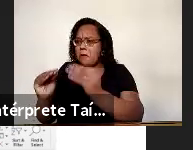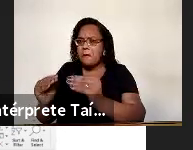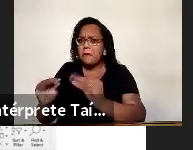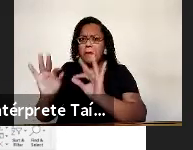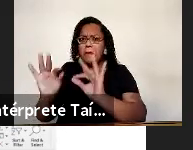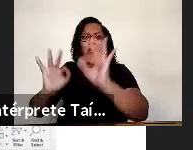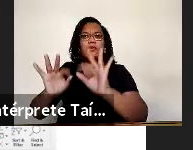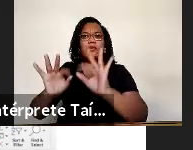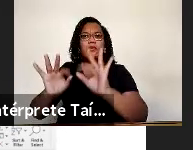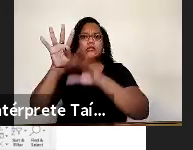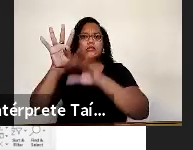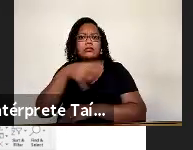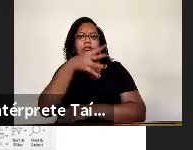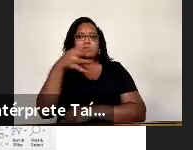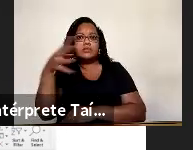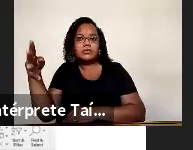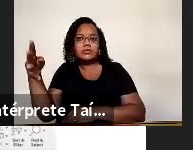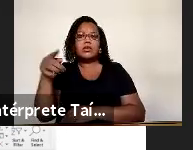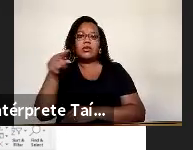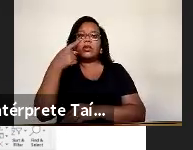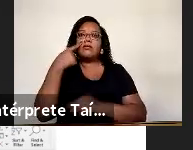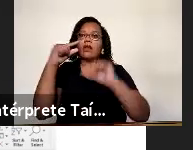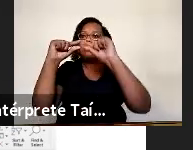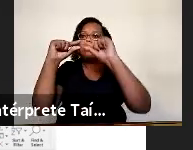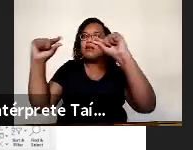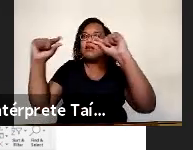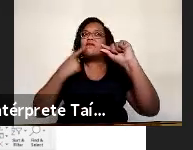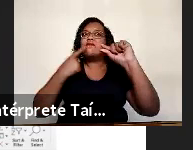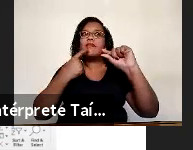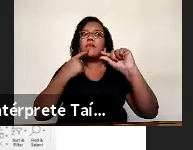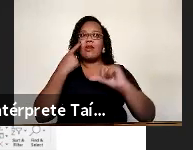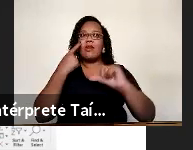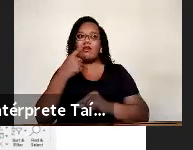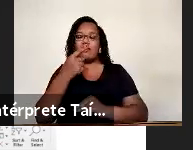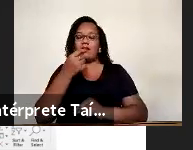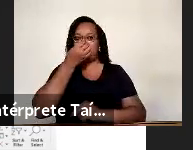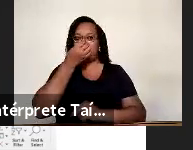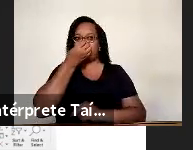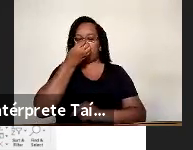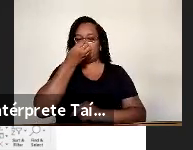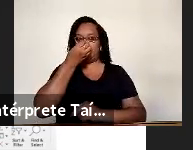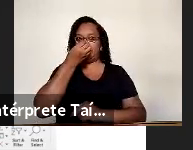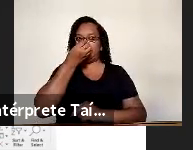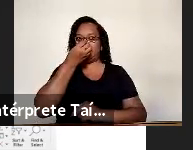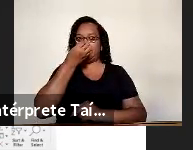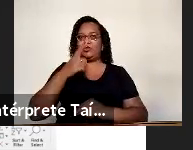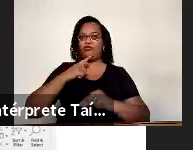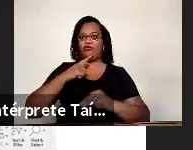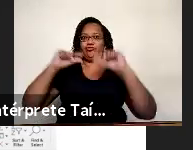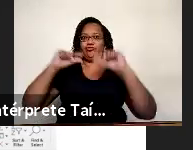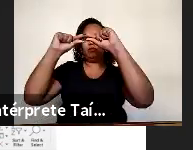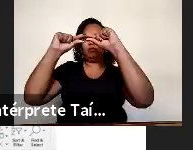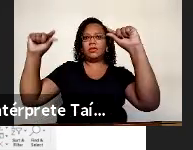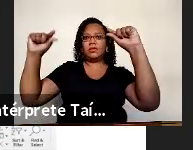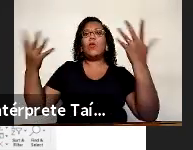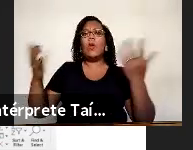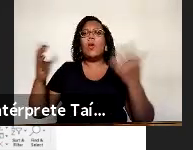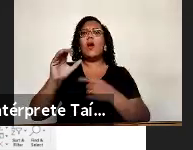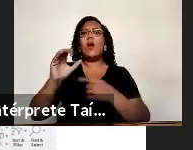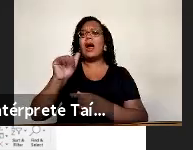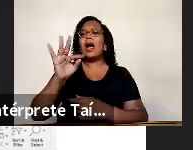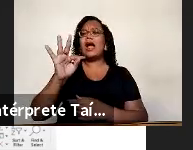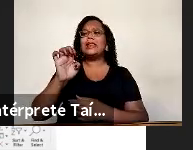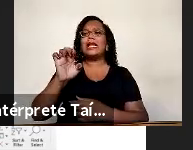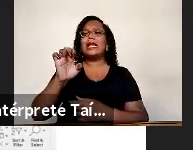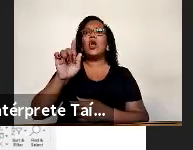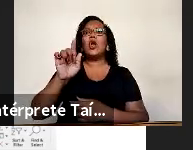red, you have, I highlight the categories for which that film is nominated. And then if you click on that red little thing there, you'll